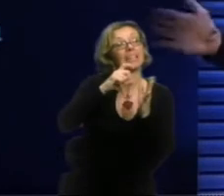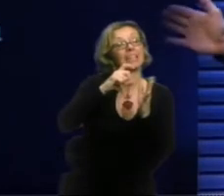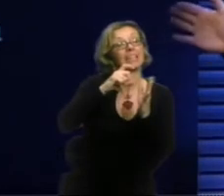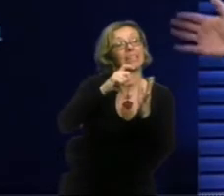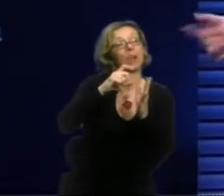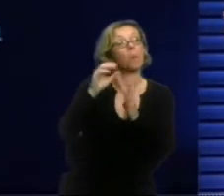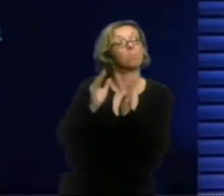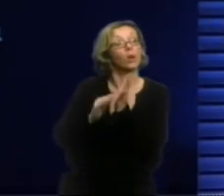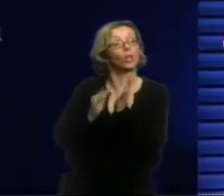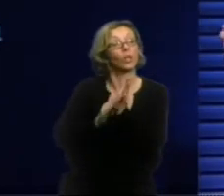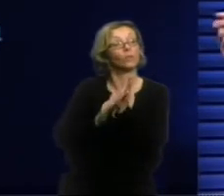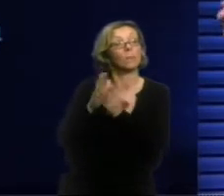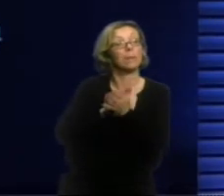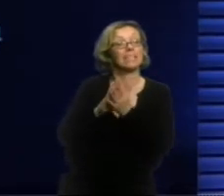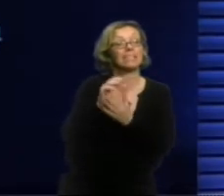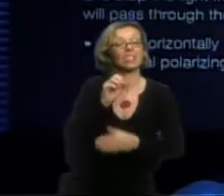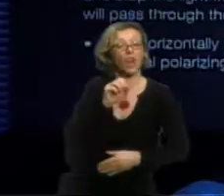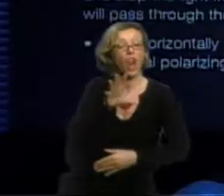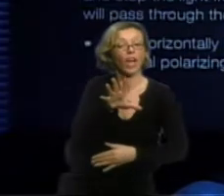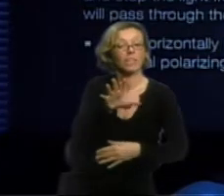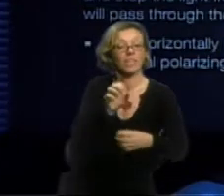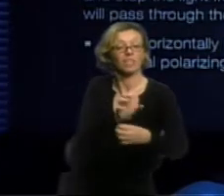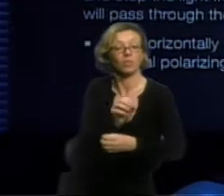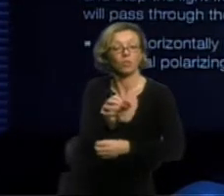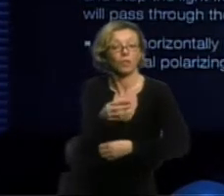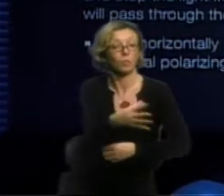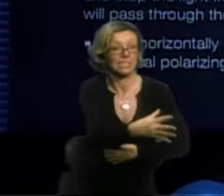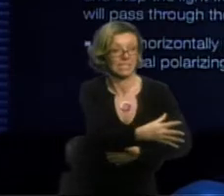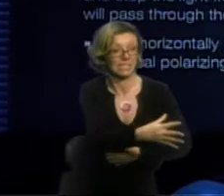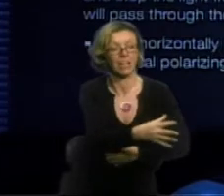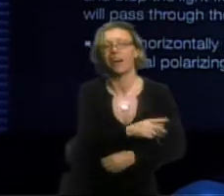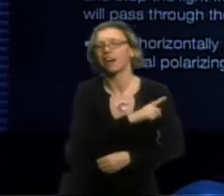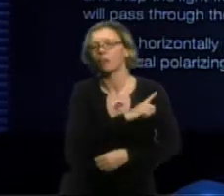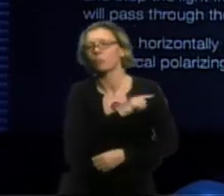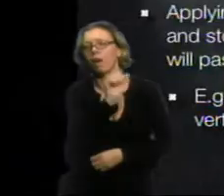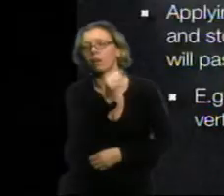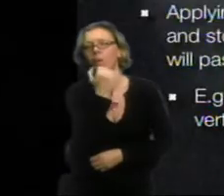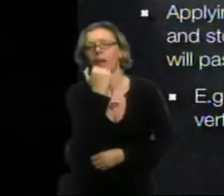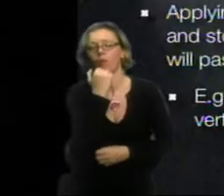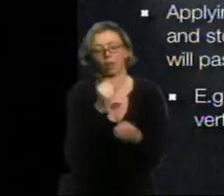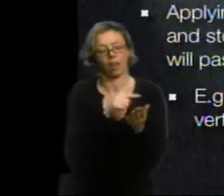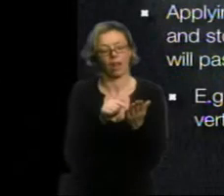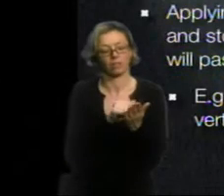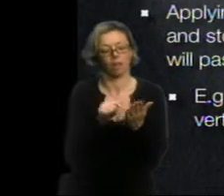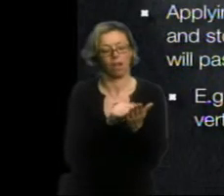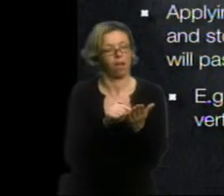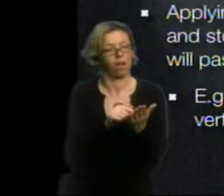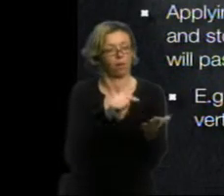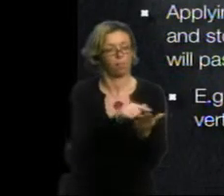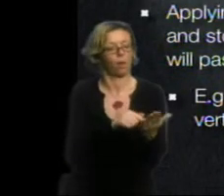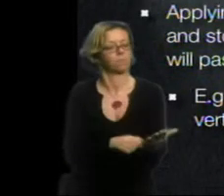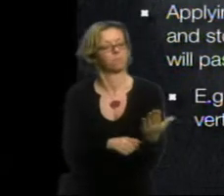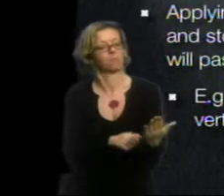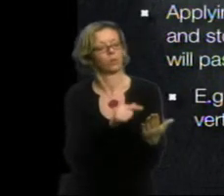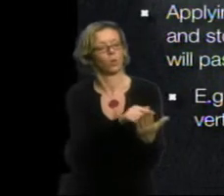come out the other one. Okay, so that's why when you get your calculator and without the power on and you look at